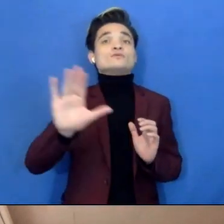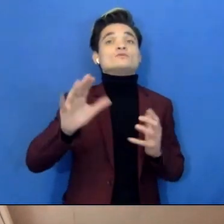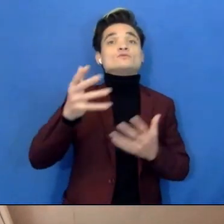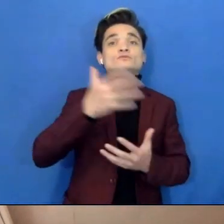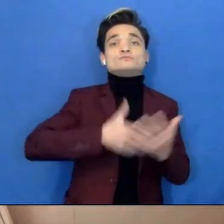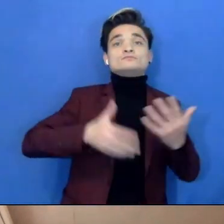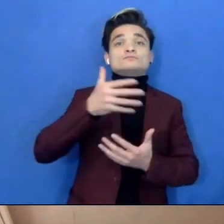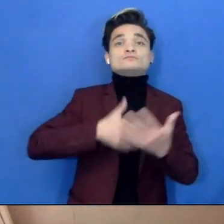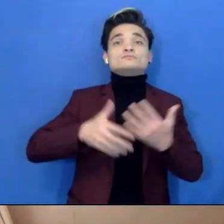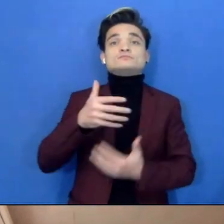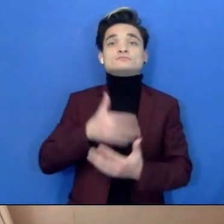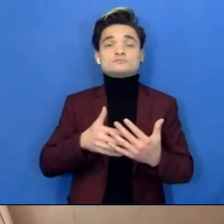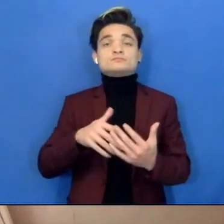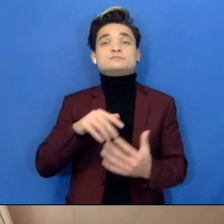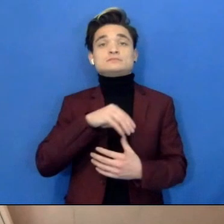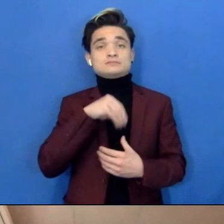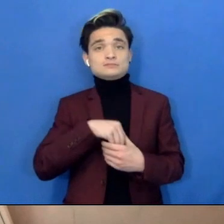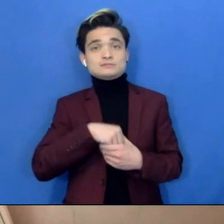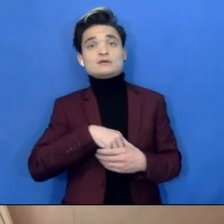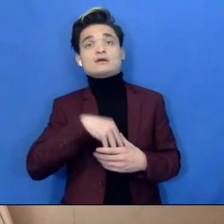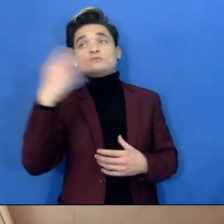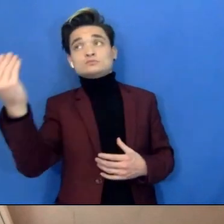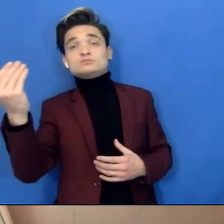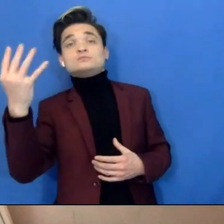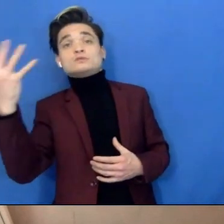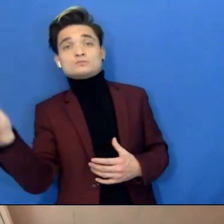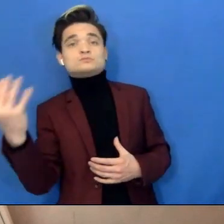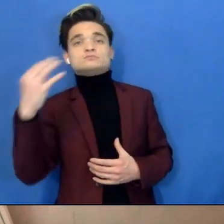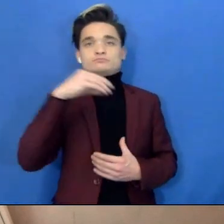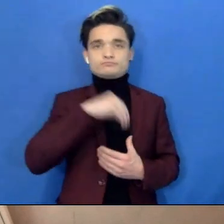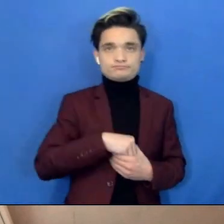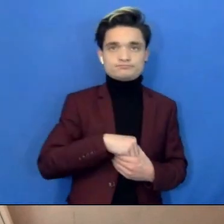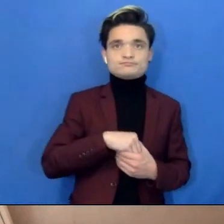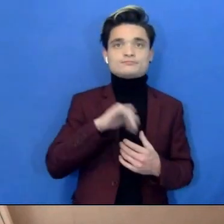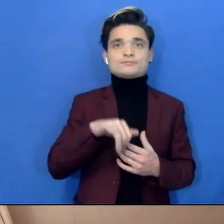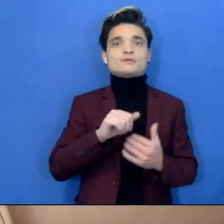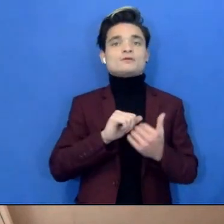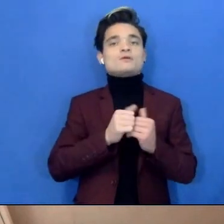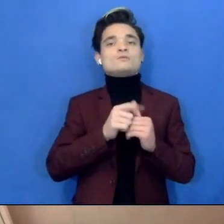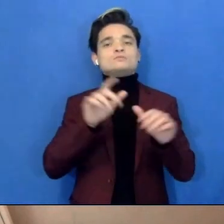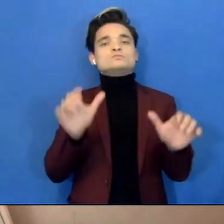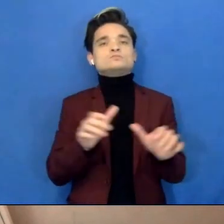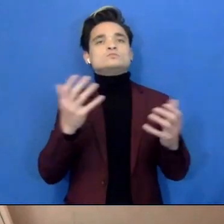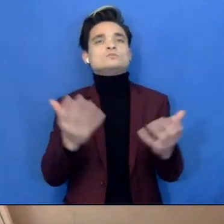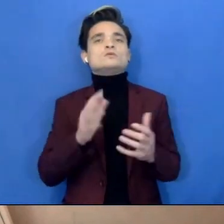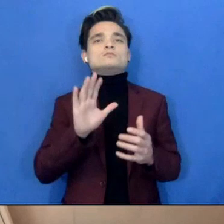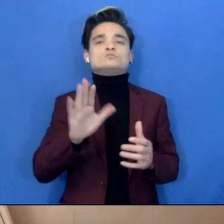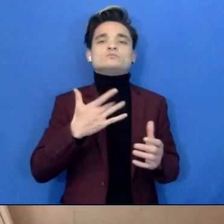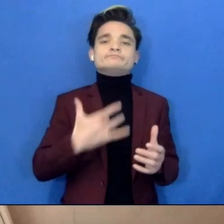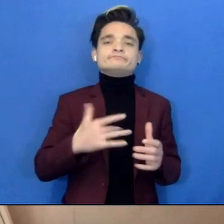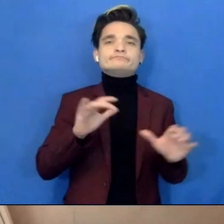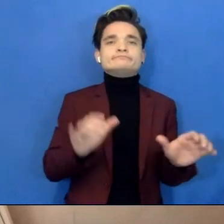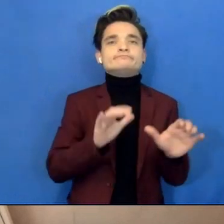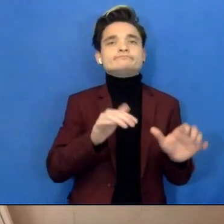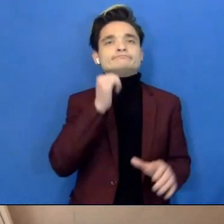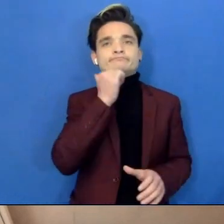And how you do what you do is who you are is one way to go about language. Okay. Thank you. And yeah, the